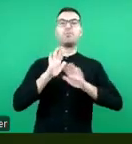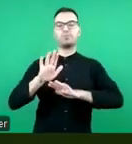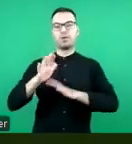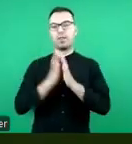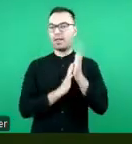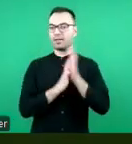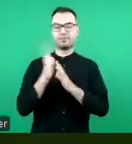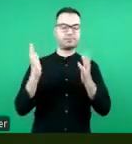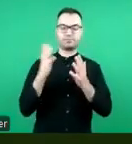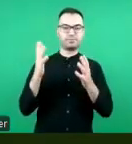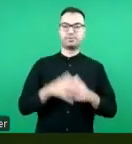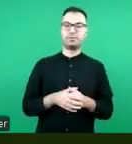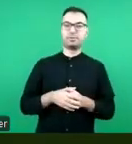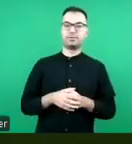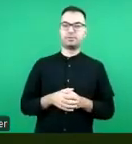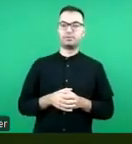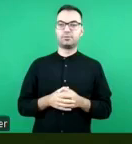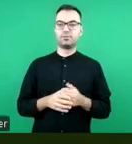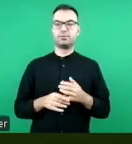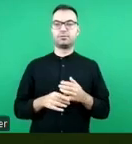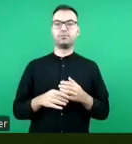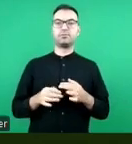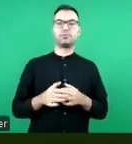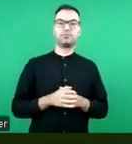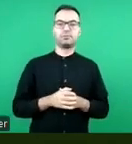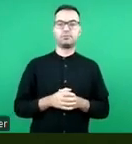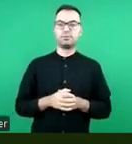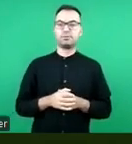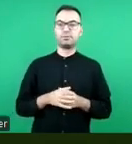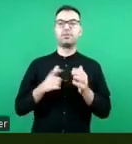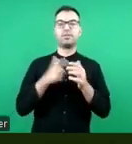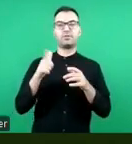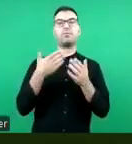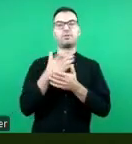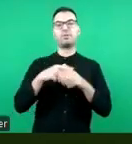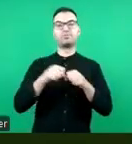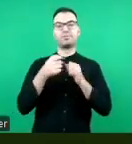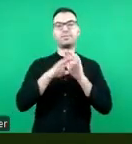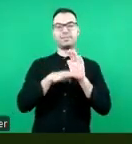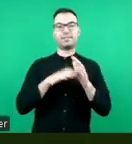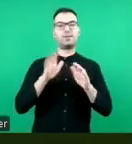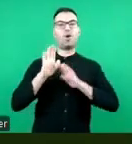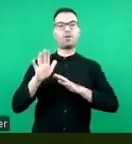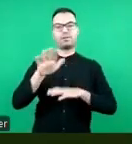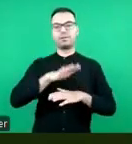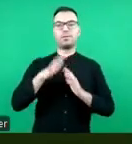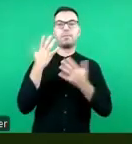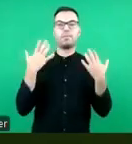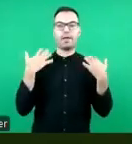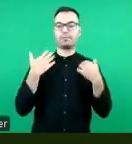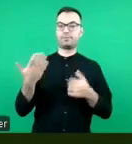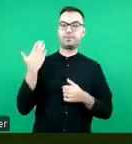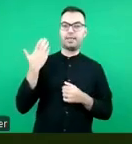whatever. And it's commonly used to undermine the goals of protected area. Just recently, we